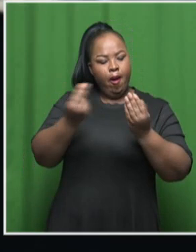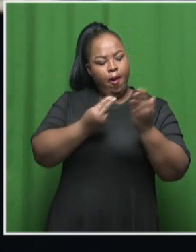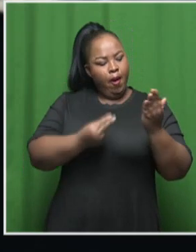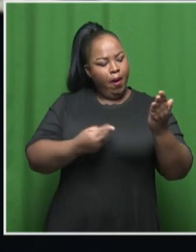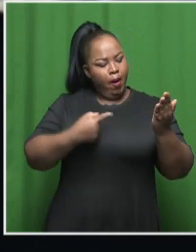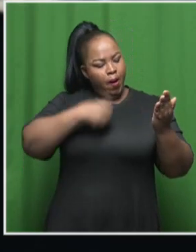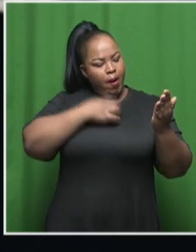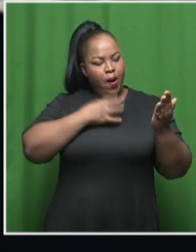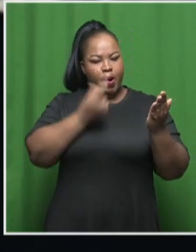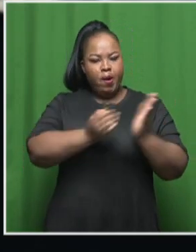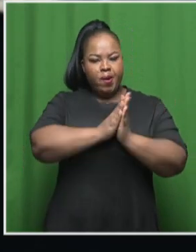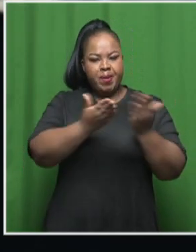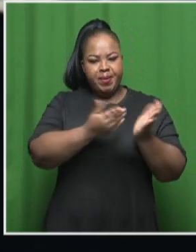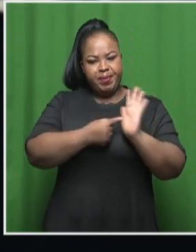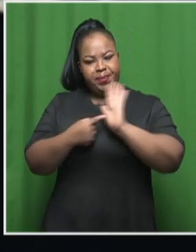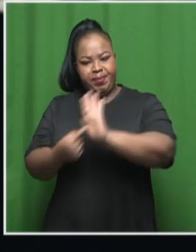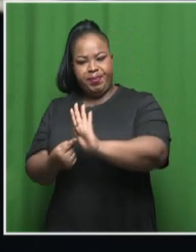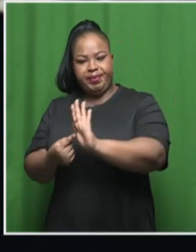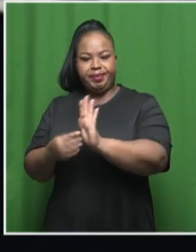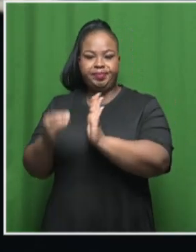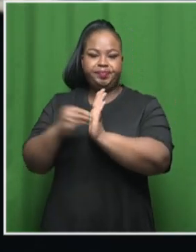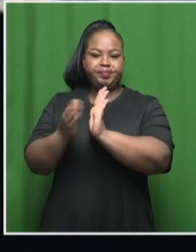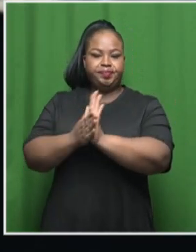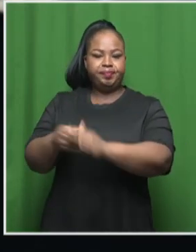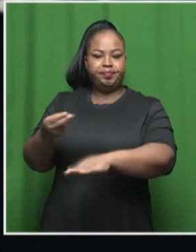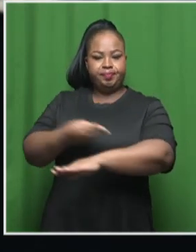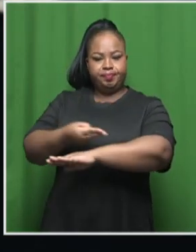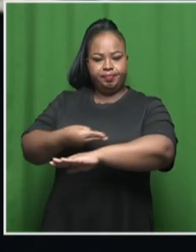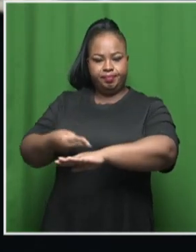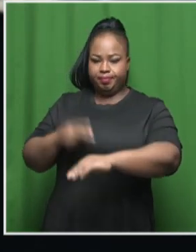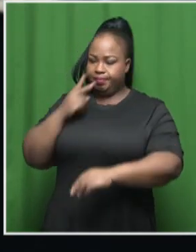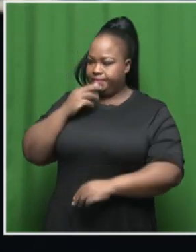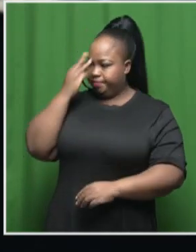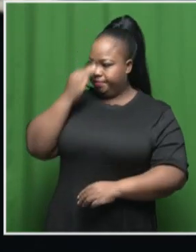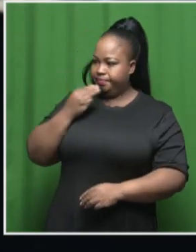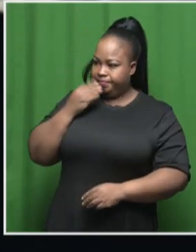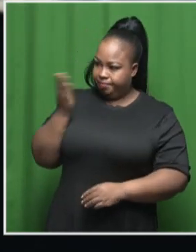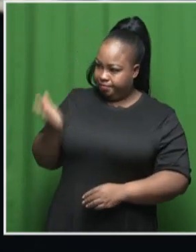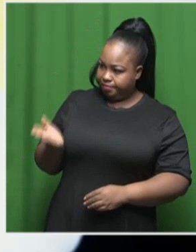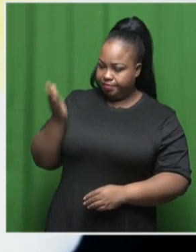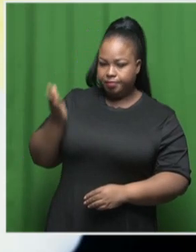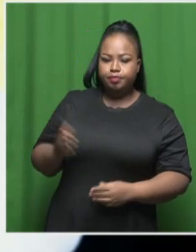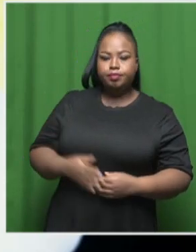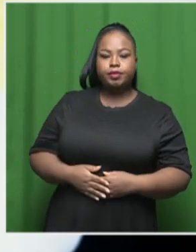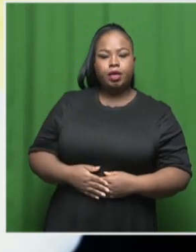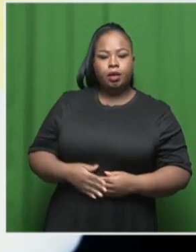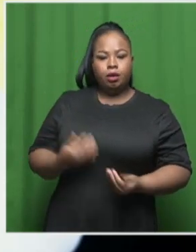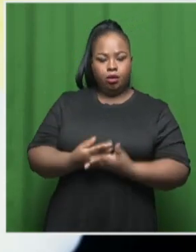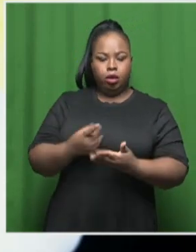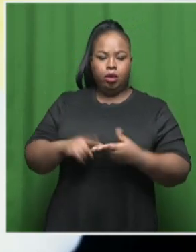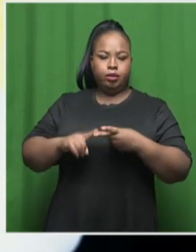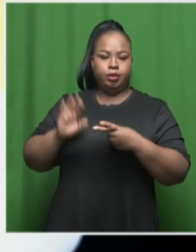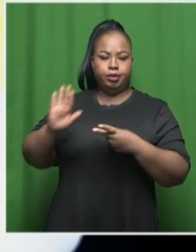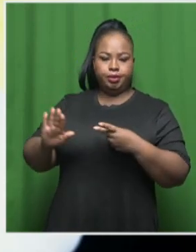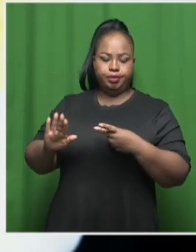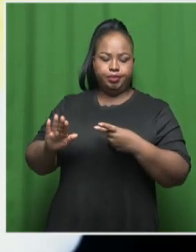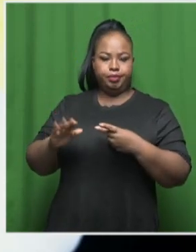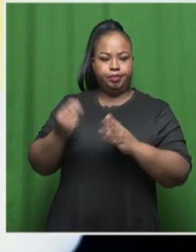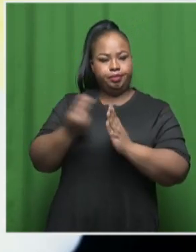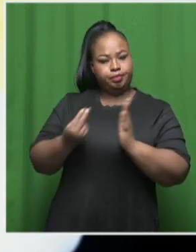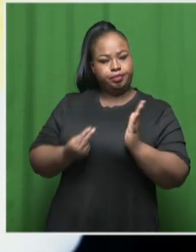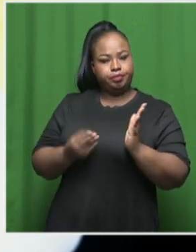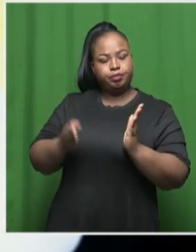they do. And then they also will be tattooing, as you can see in the pictures. You can then walk up and come and get tattooed at